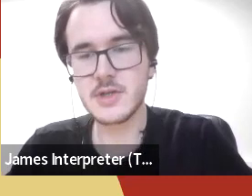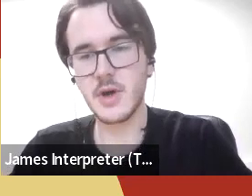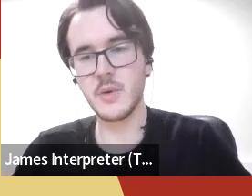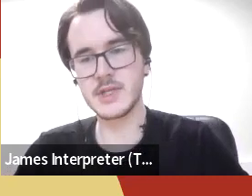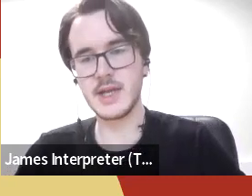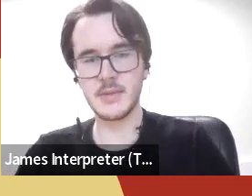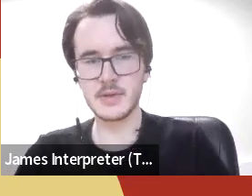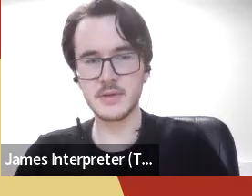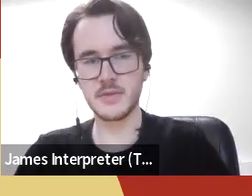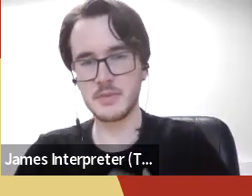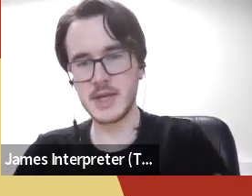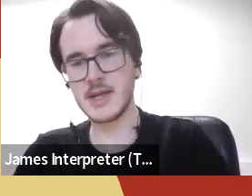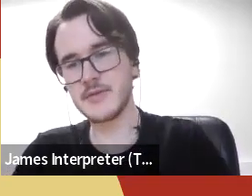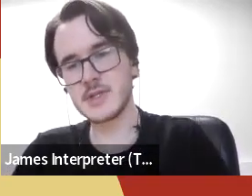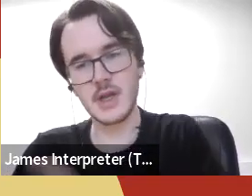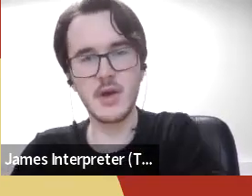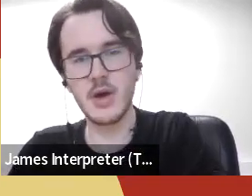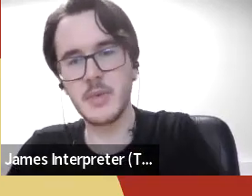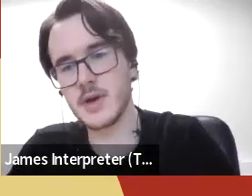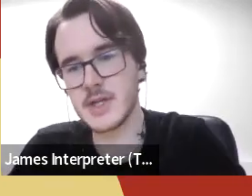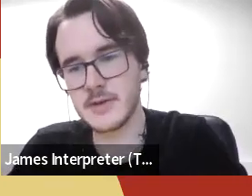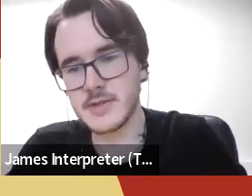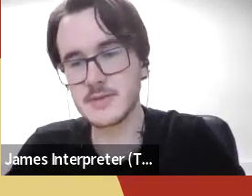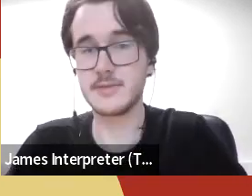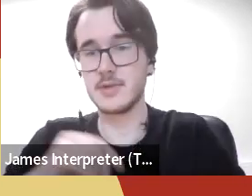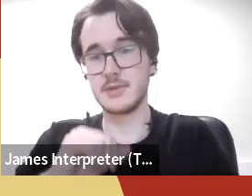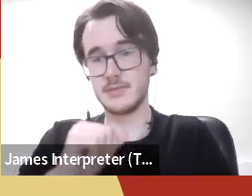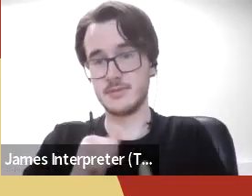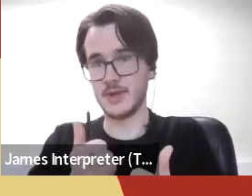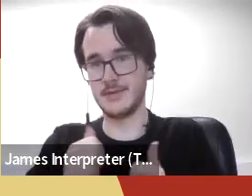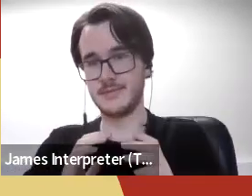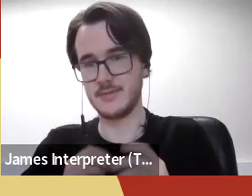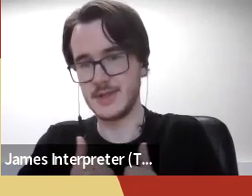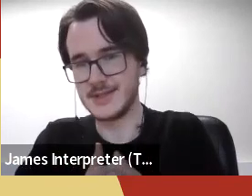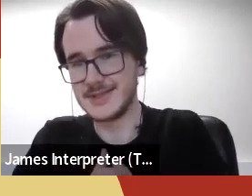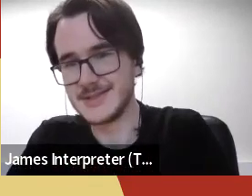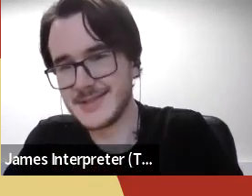we're just always labeled with being deafness and not about ourselves.